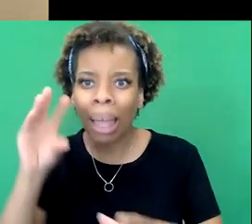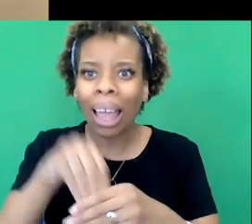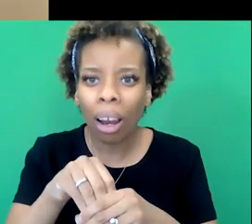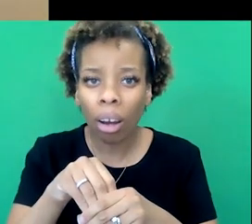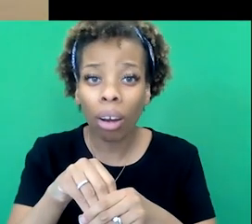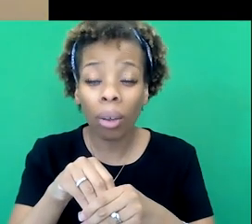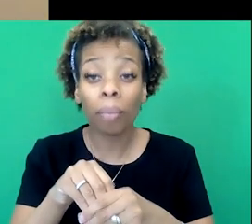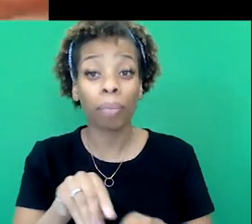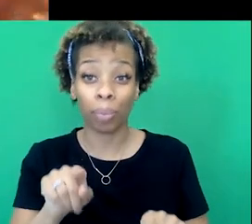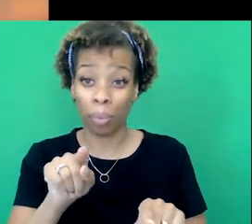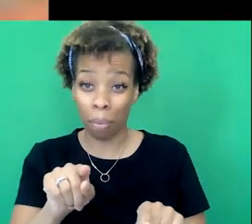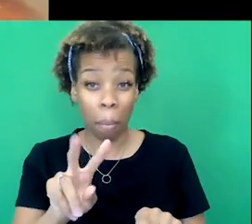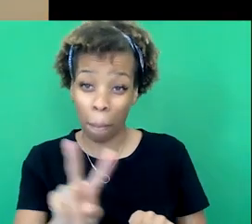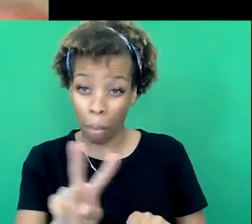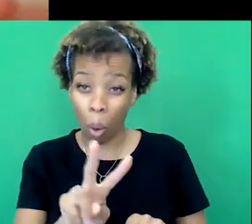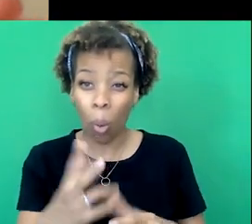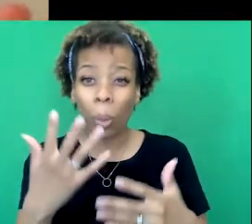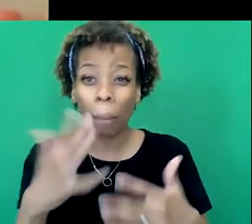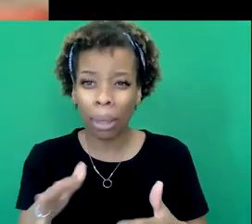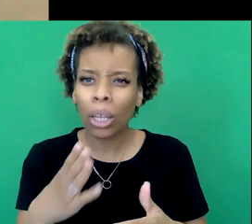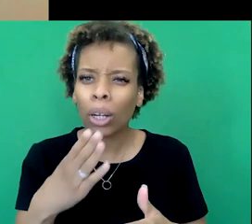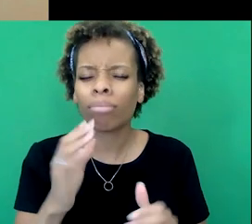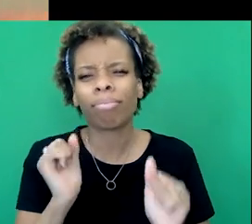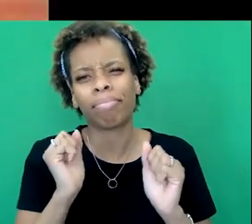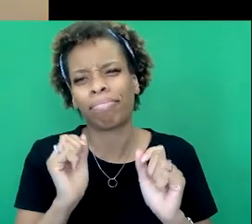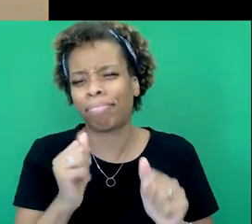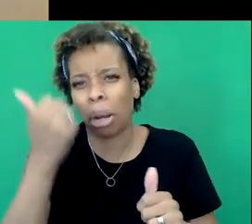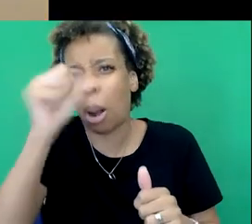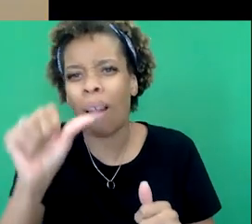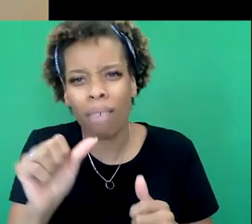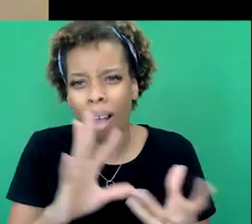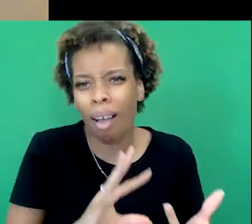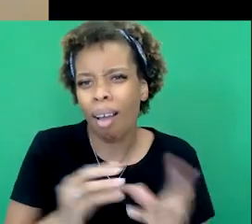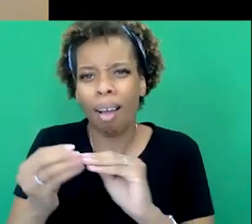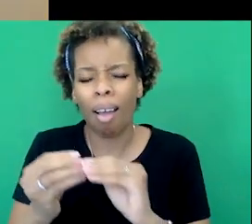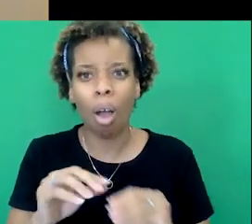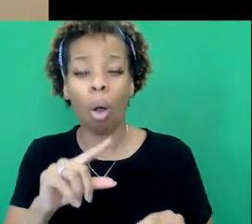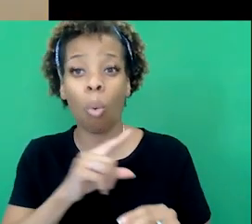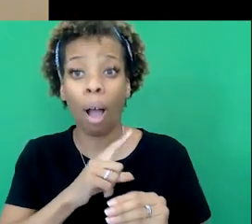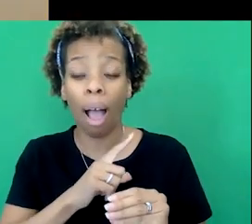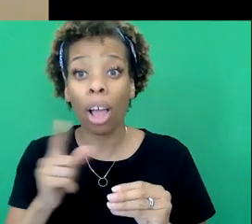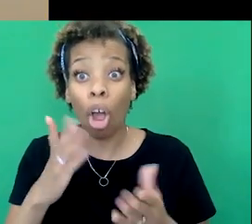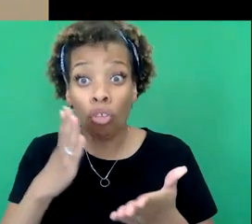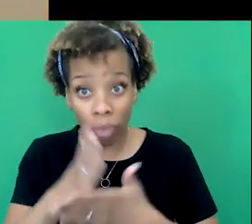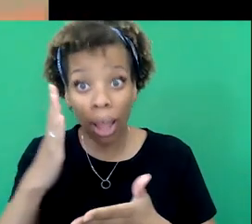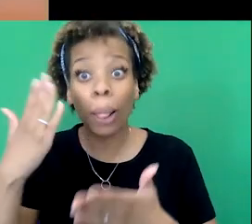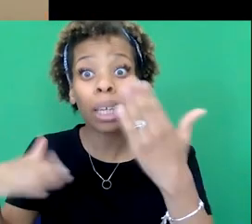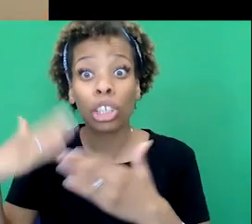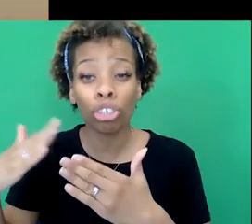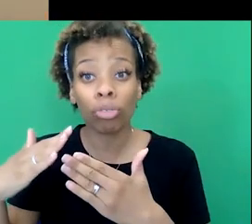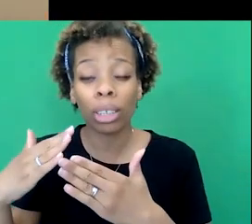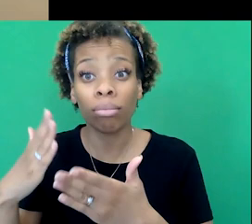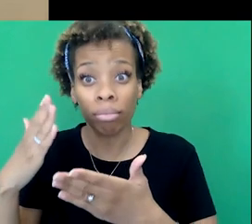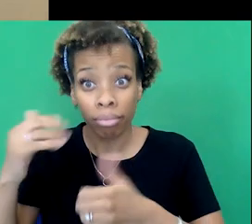you two have both done is teased out those remarkable, those hidden parts of real history